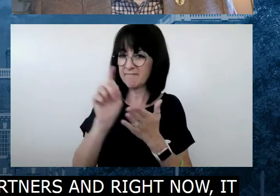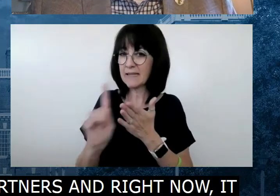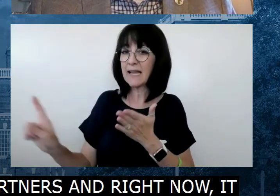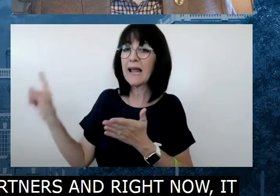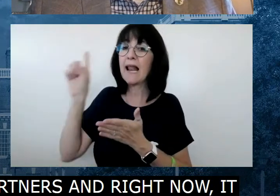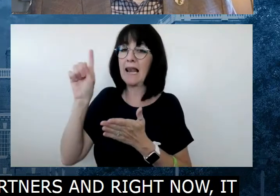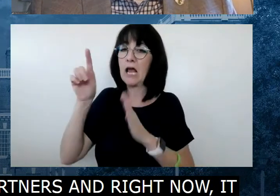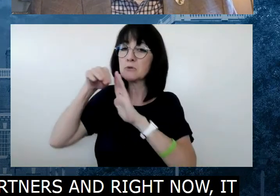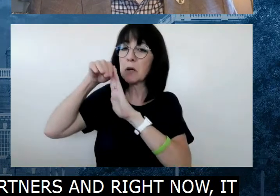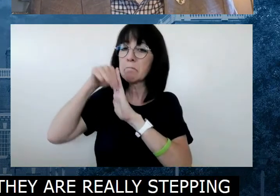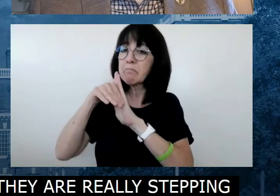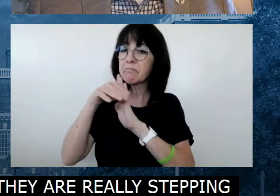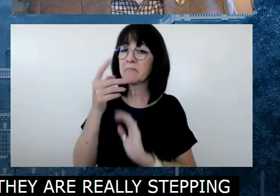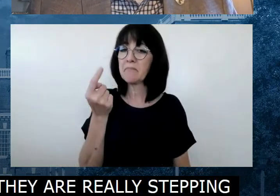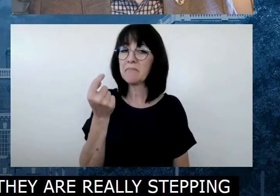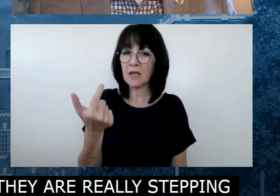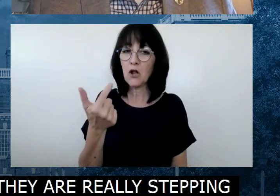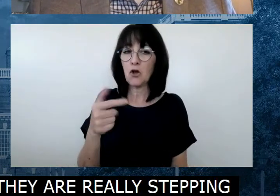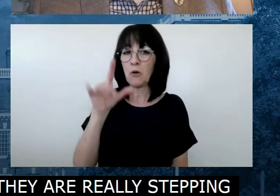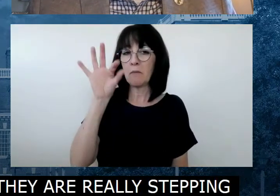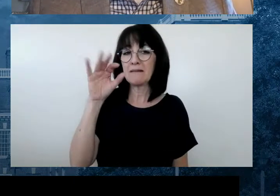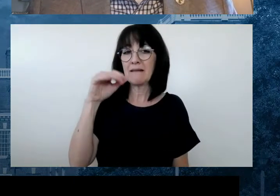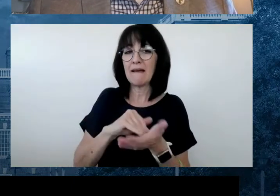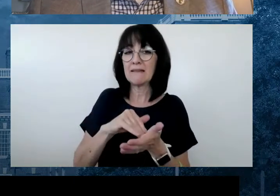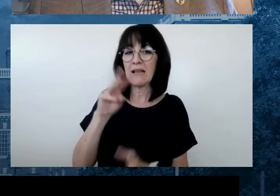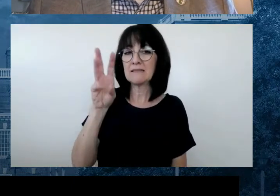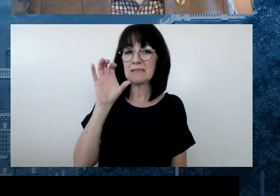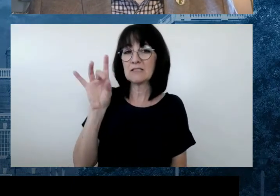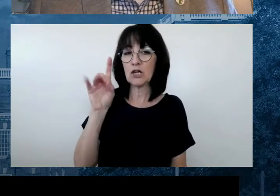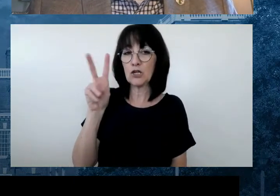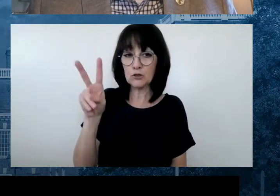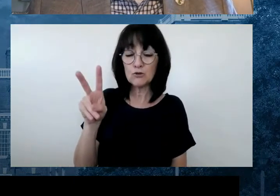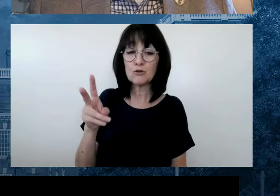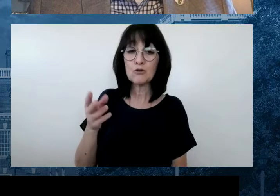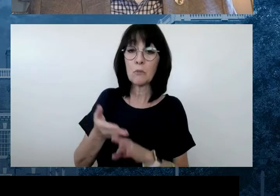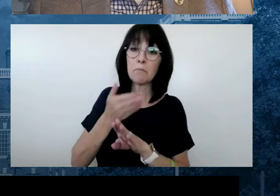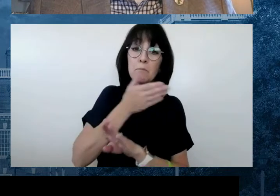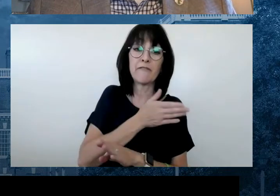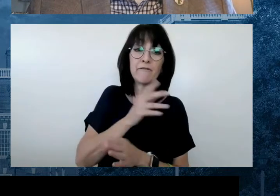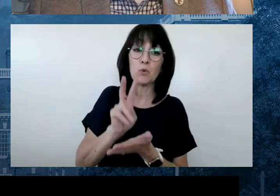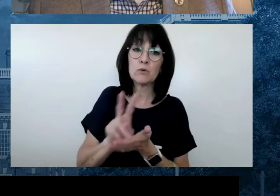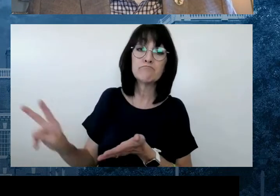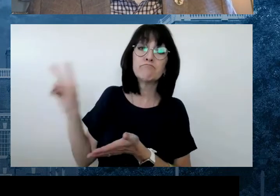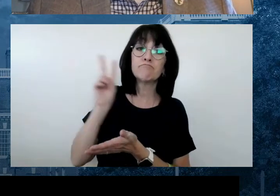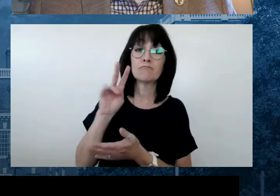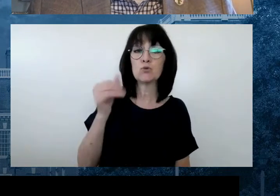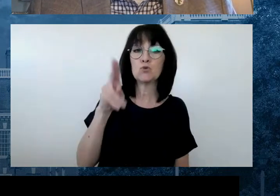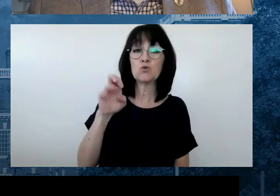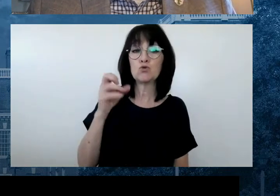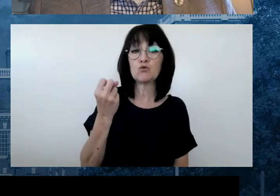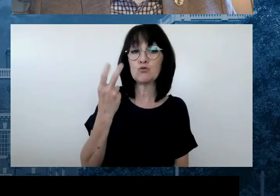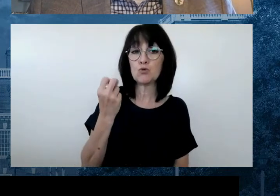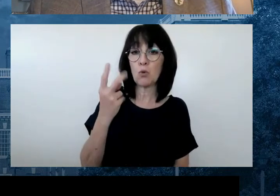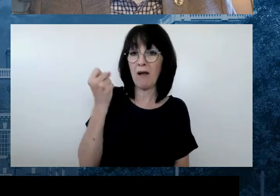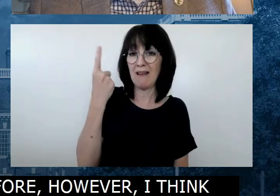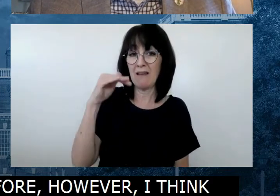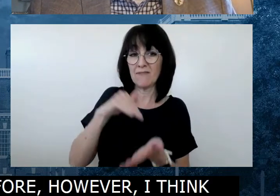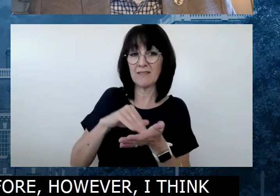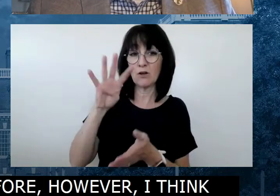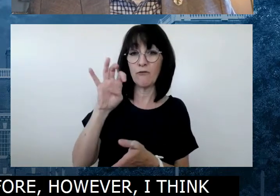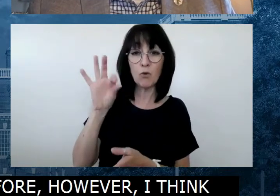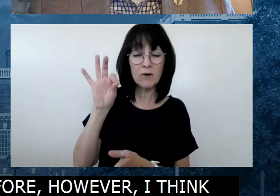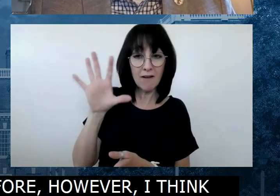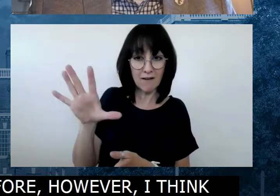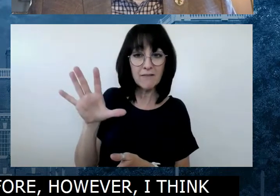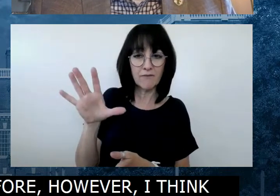versus the 11,400 the week before. However, I think we're still looking at the other metrics, 1% positive that we're seeing